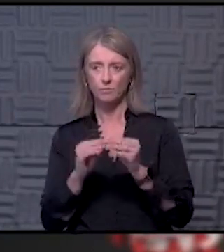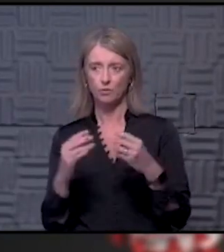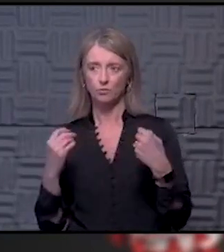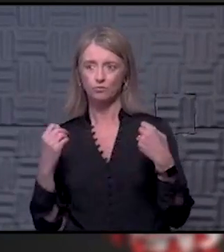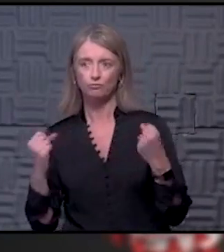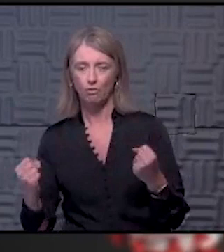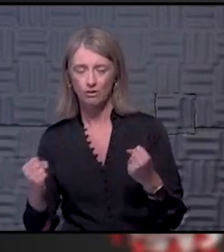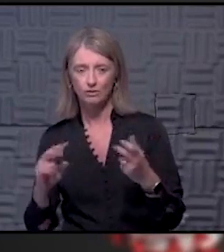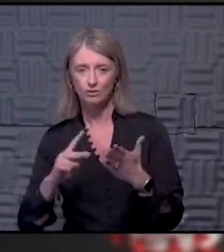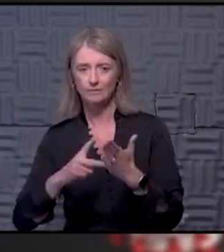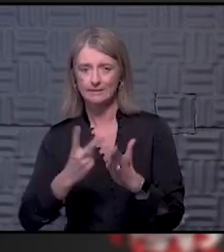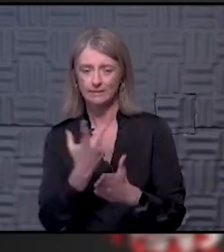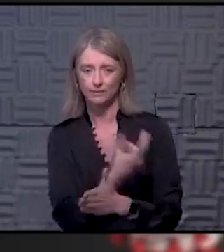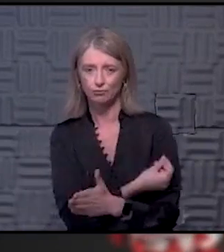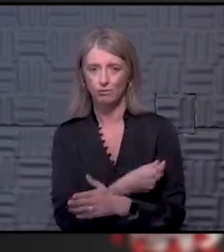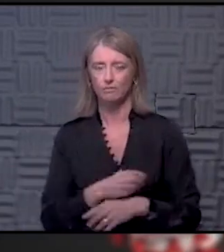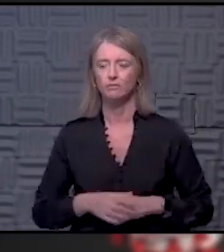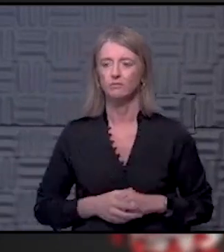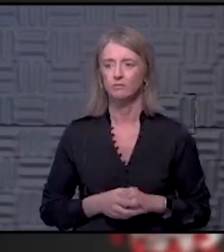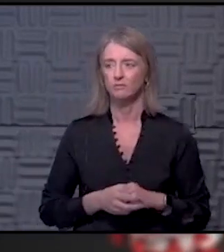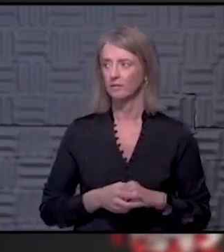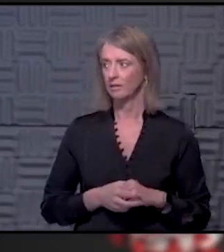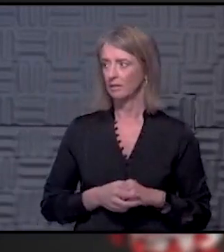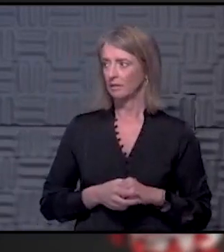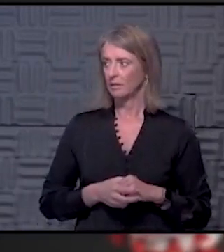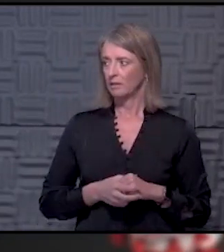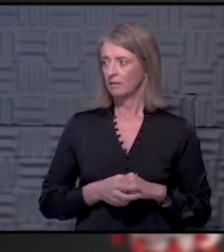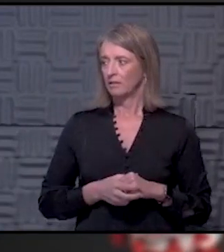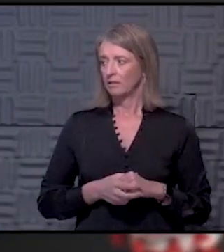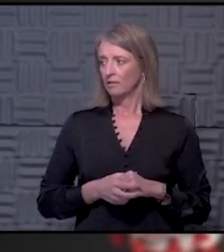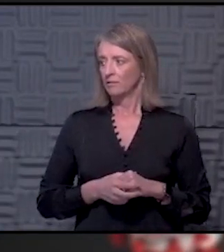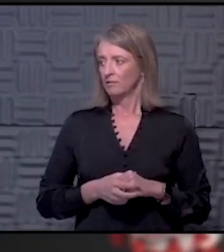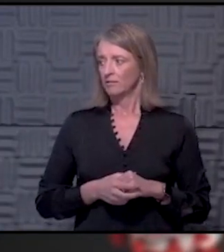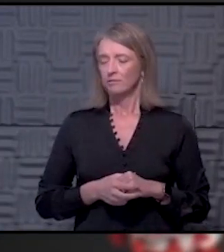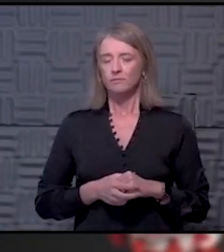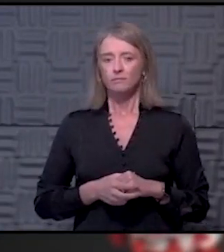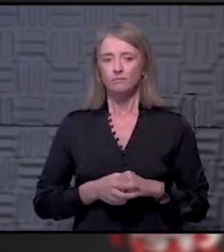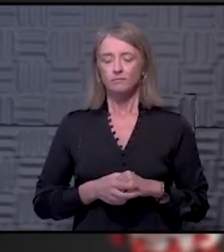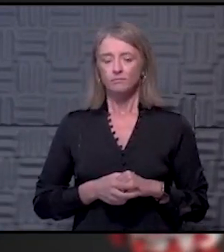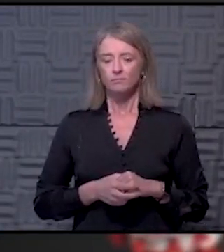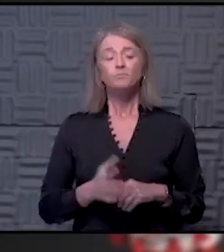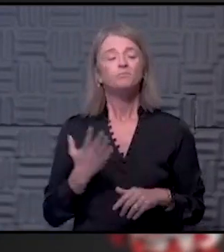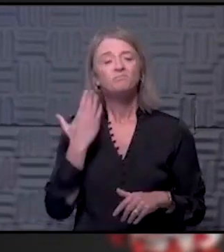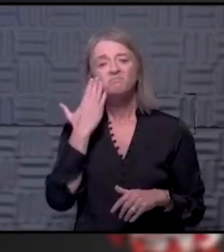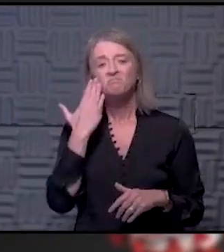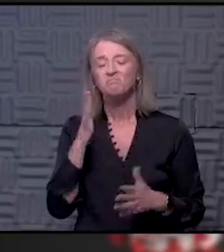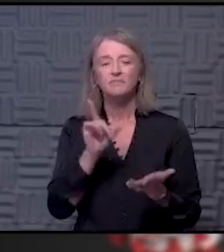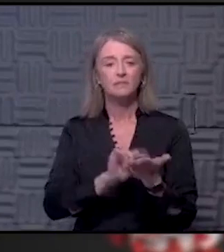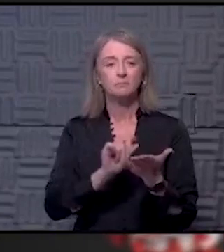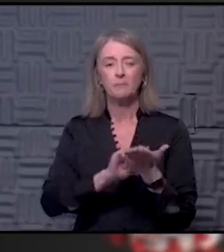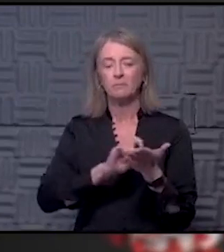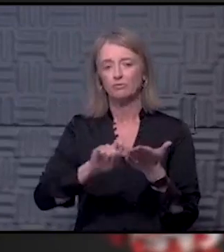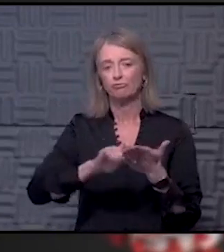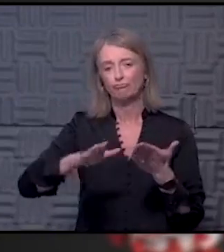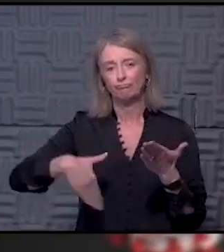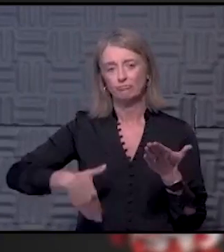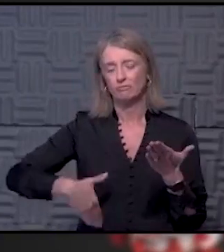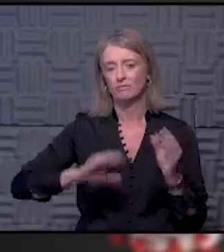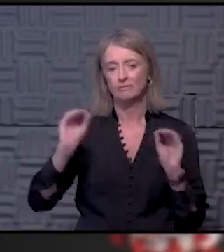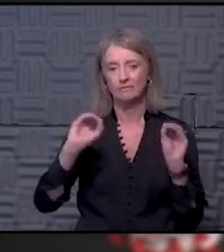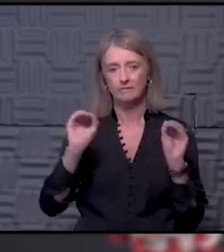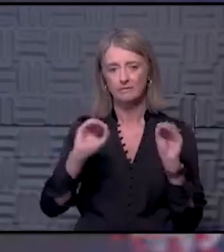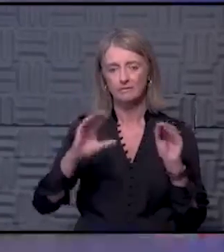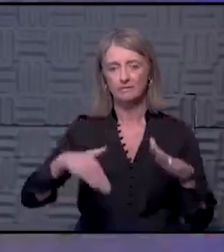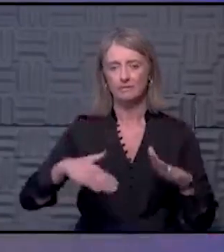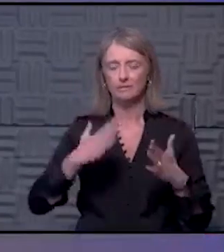reaction to my second shot? I don't know if they've actually been able to publish anything that would suggest this. I know there's